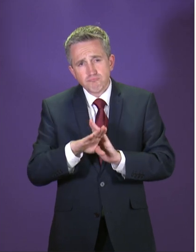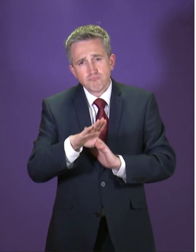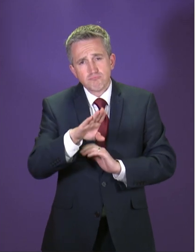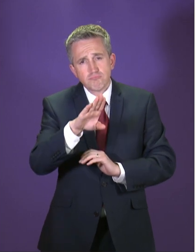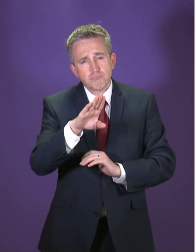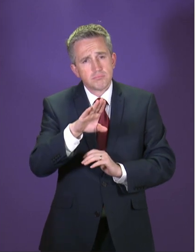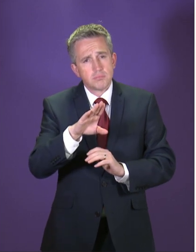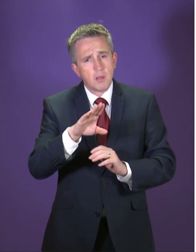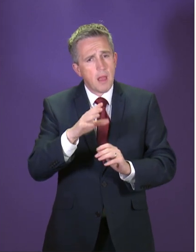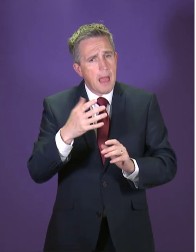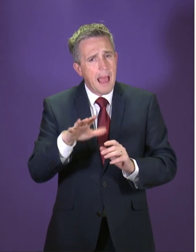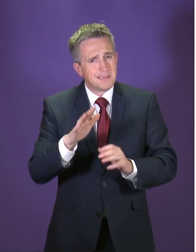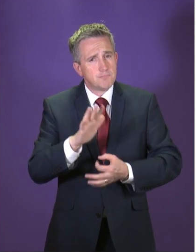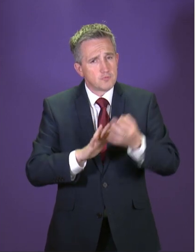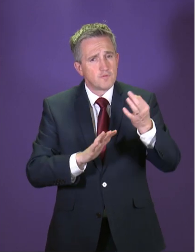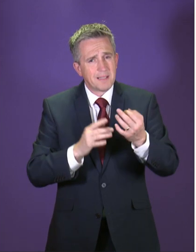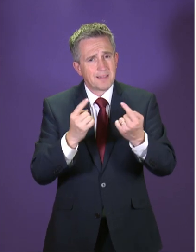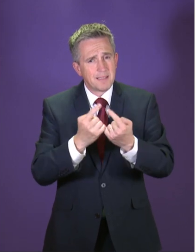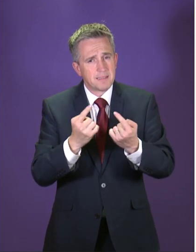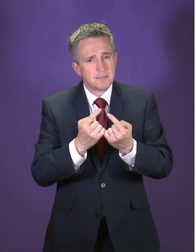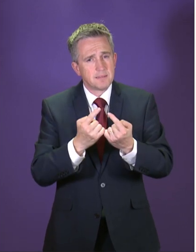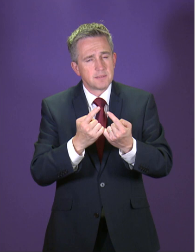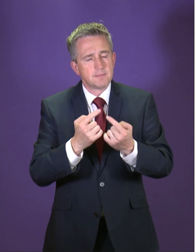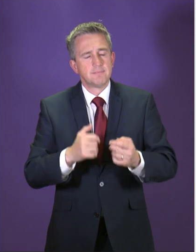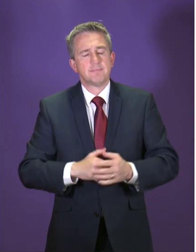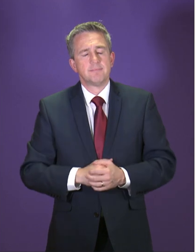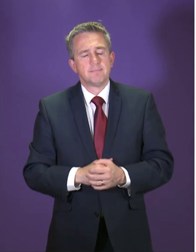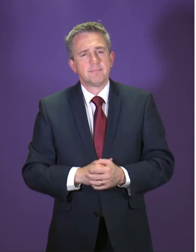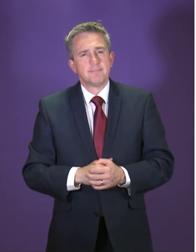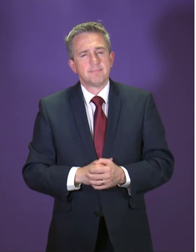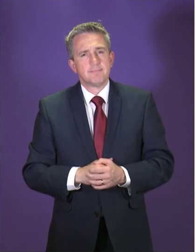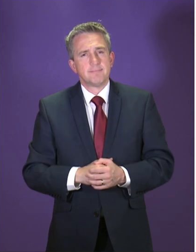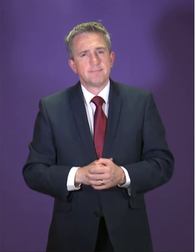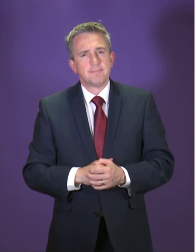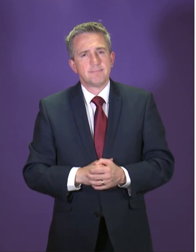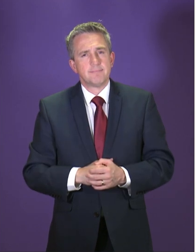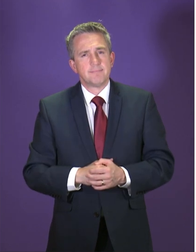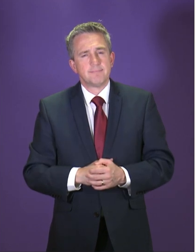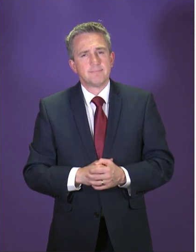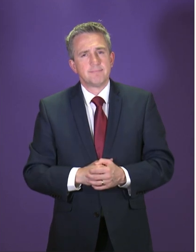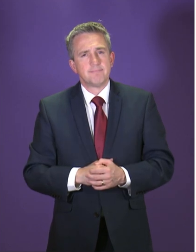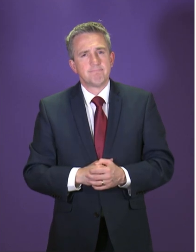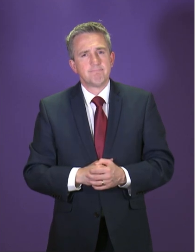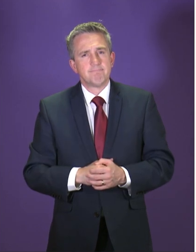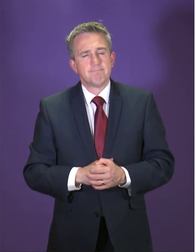facing this challenge. And I do think that it's not what we are doing. It's not so different